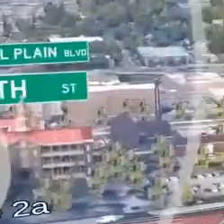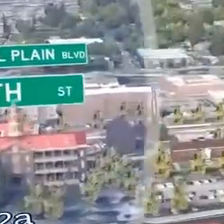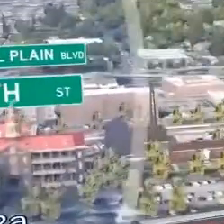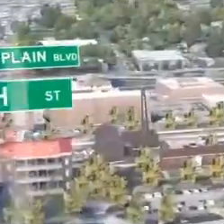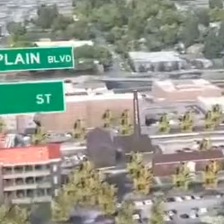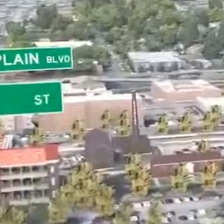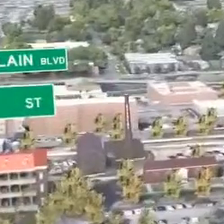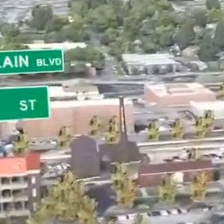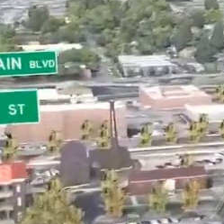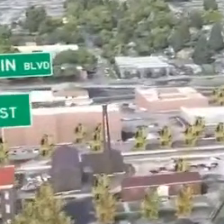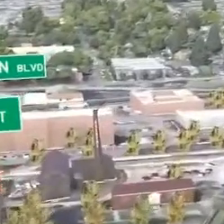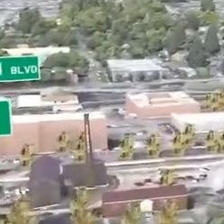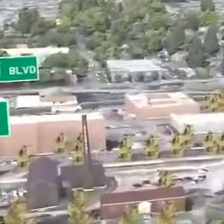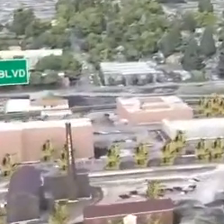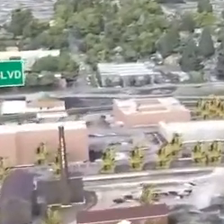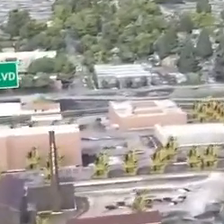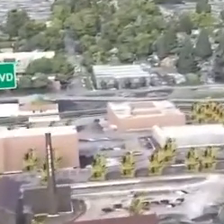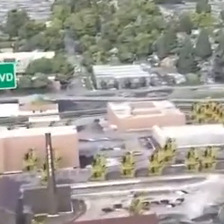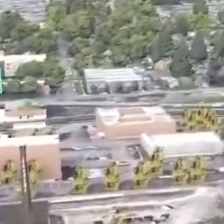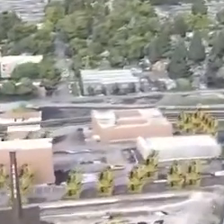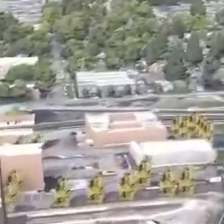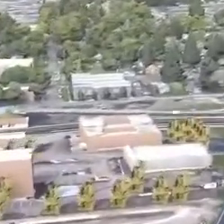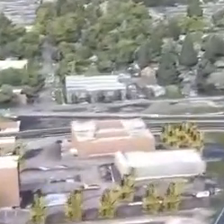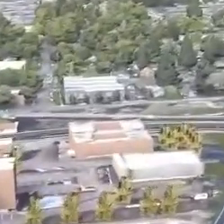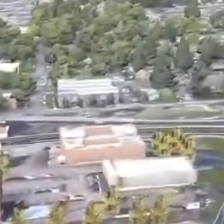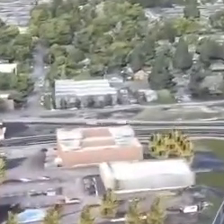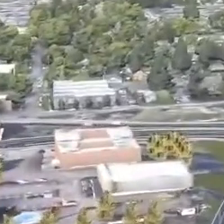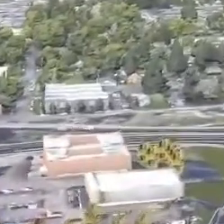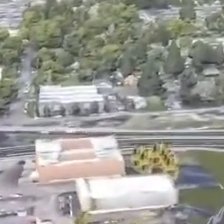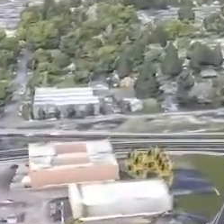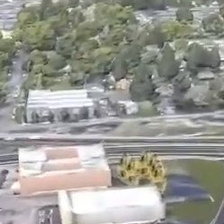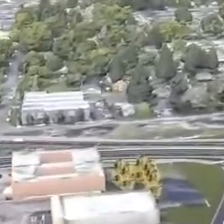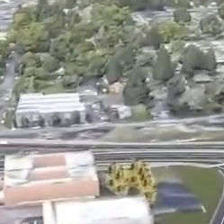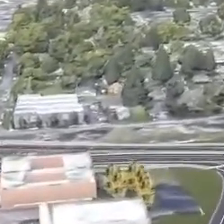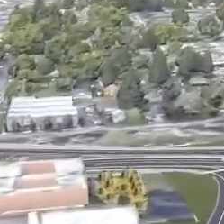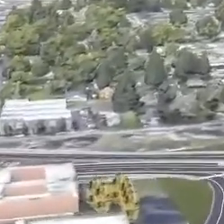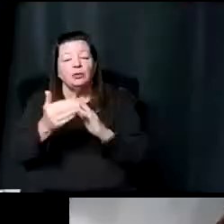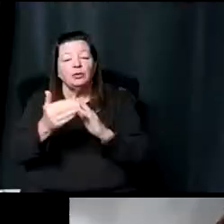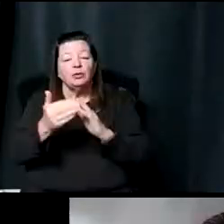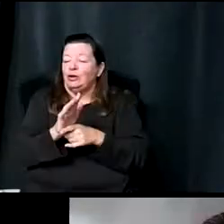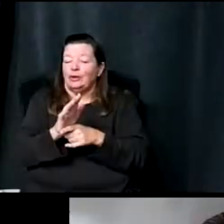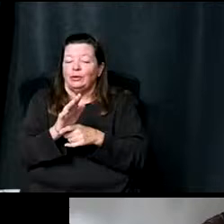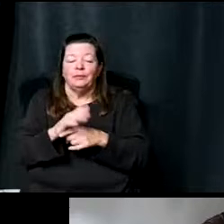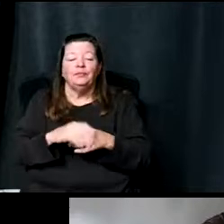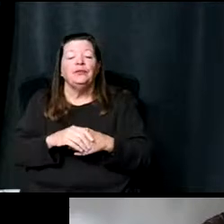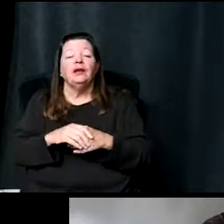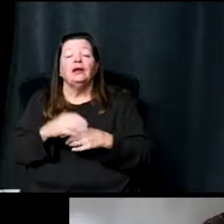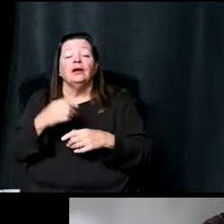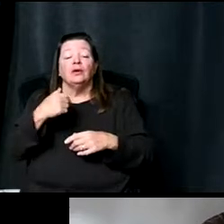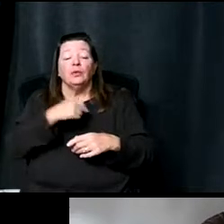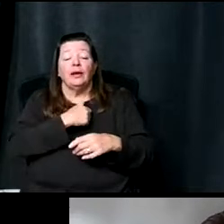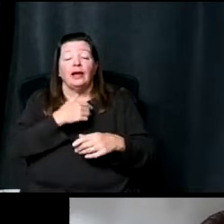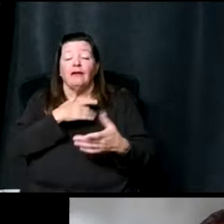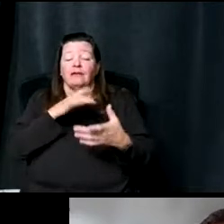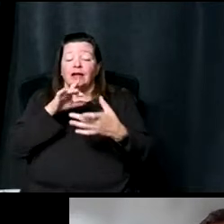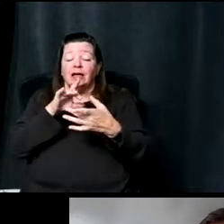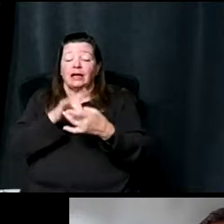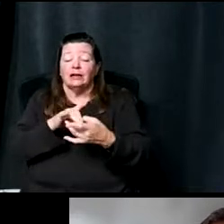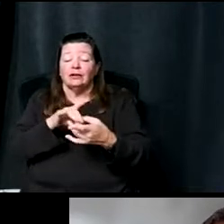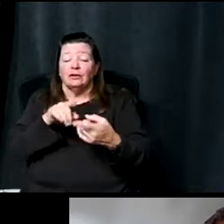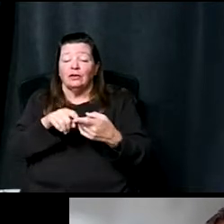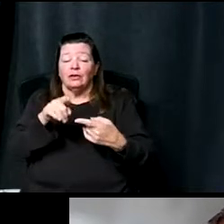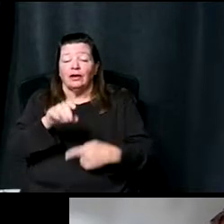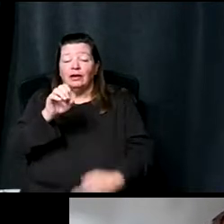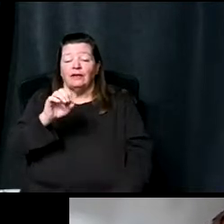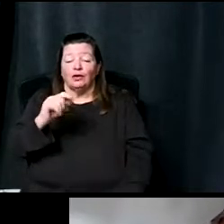impact statement or are provided in other areas. You've got the community connector there at Evergreen.